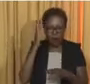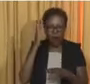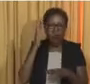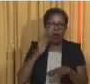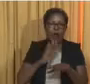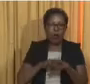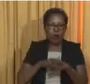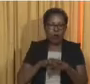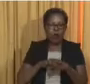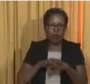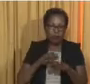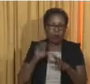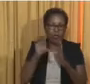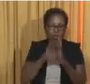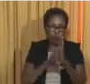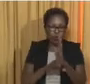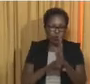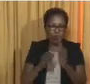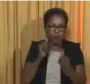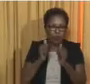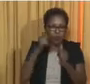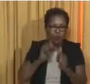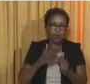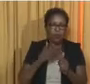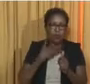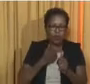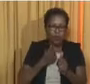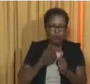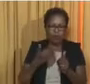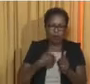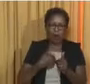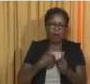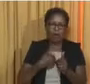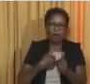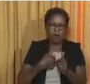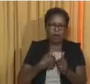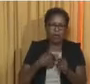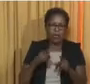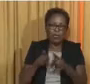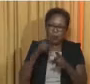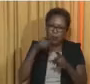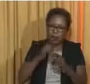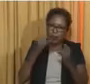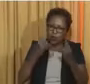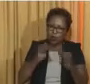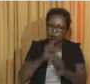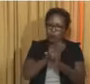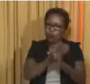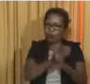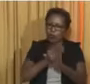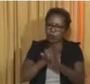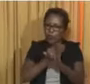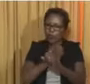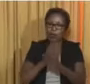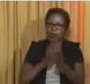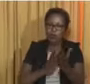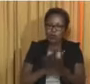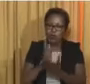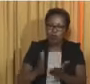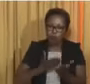they wanted protected from abusive amendments, and they protected them through entrenched provisions in